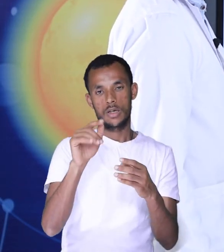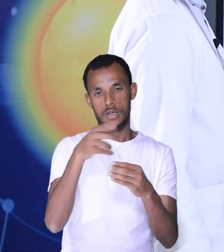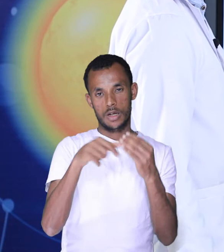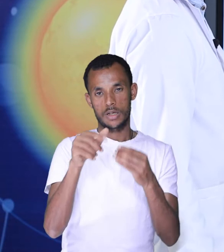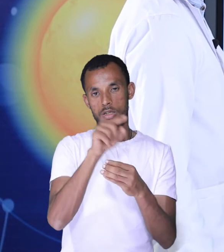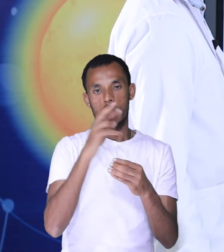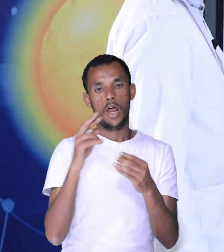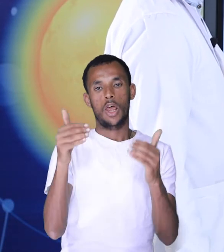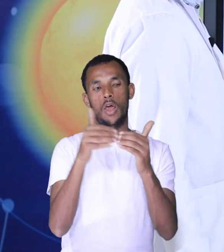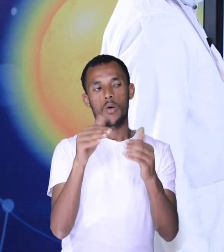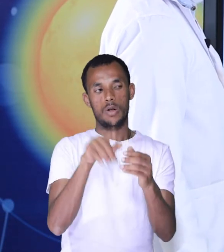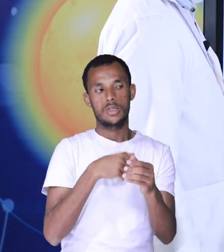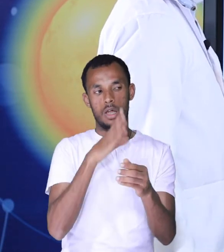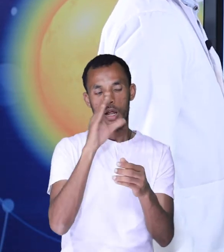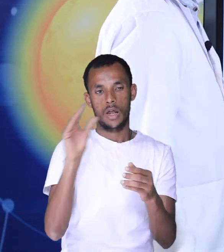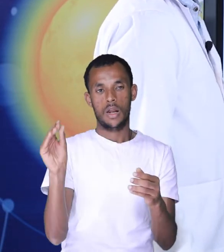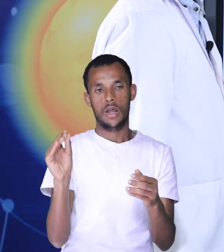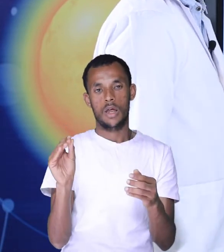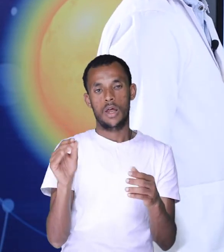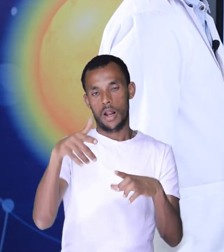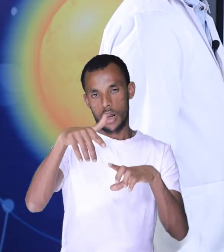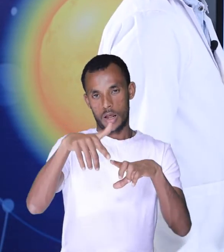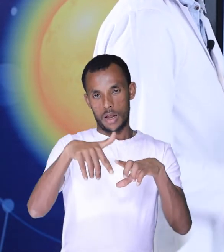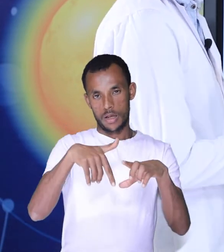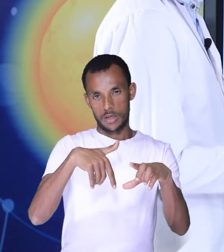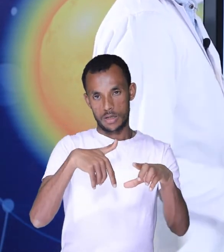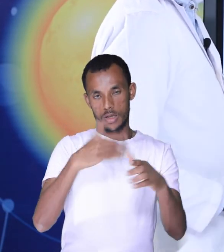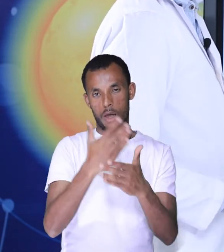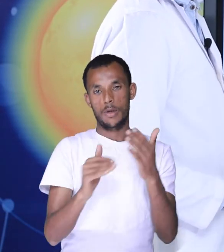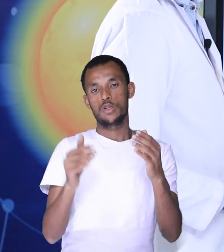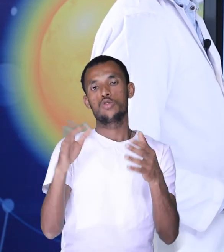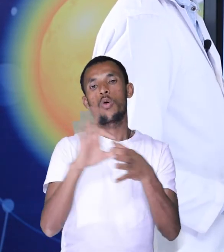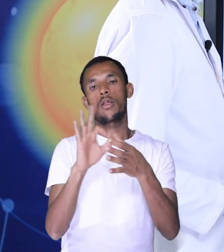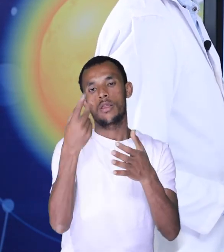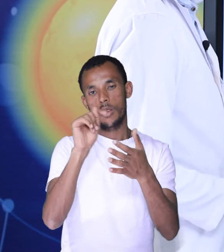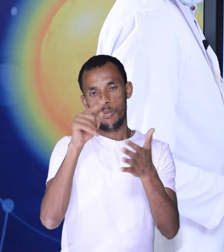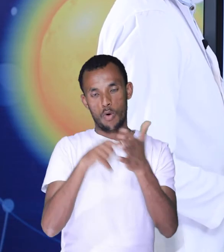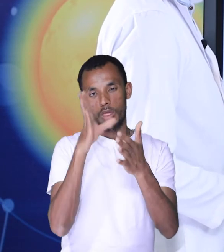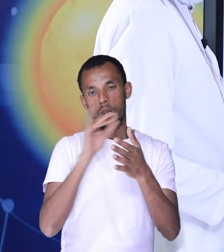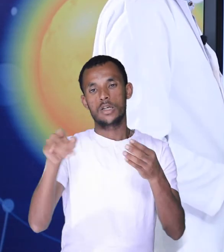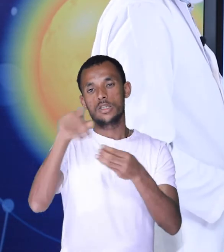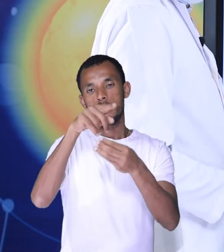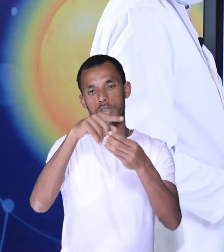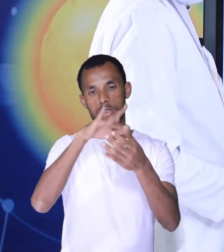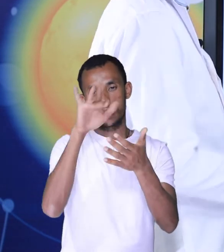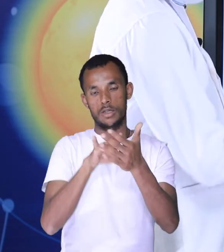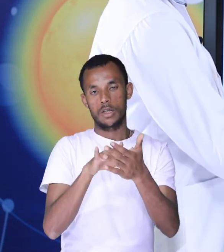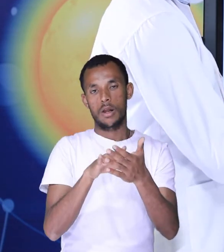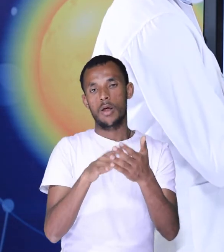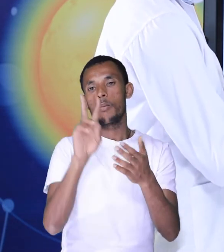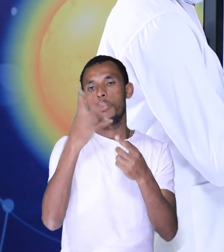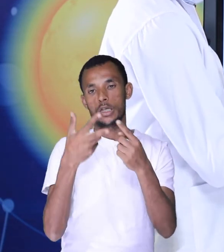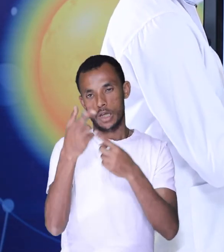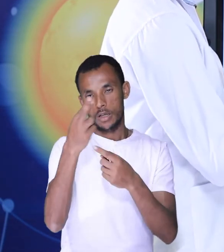are equidistant, and a line segment joining the point and the center bisects the angle.